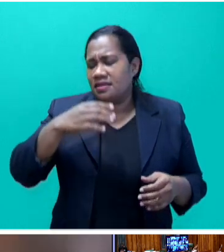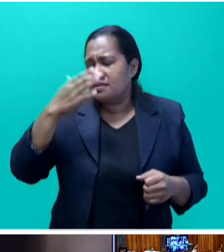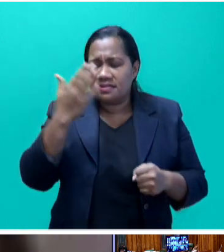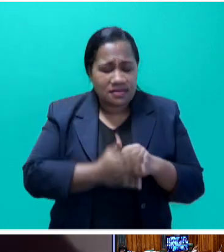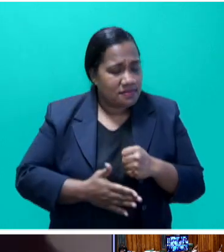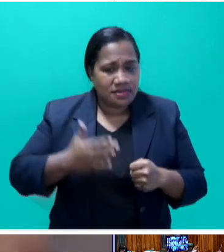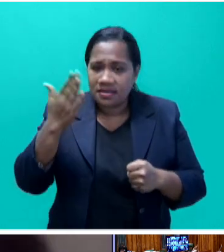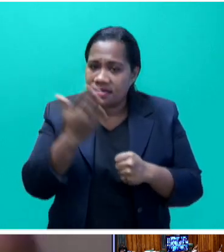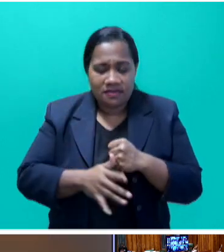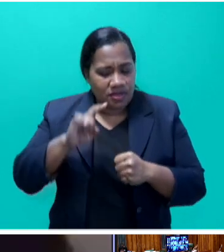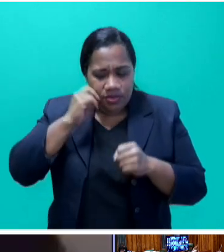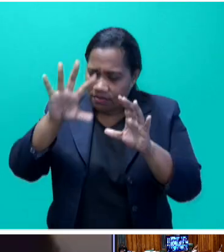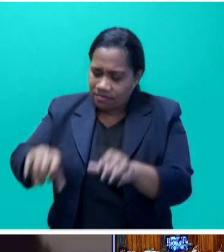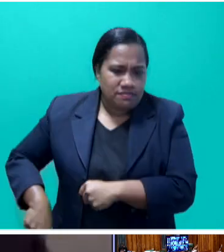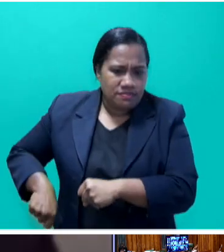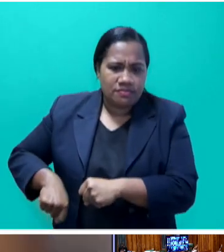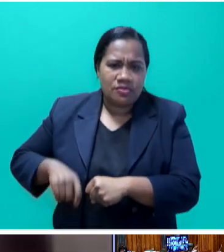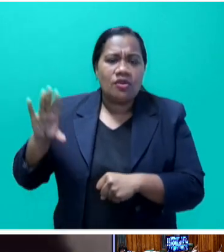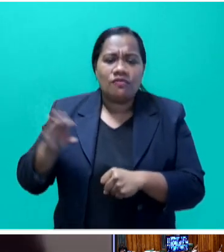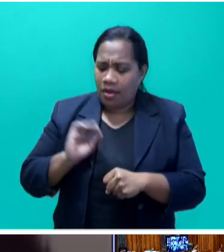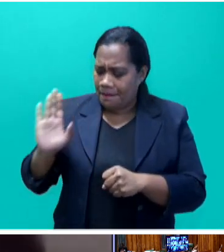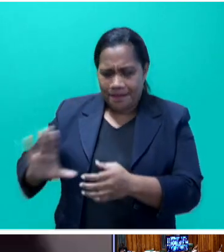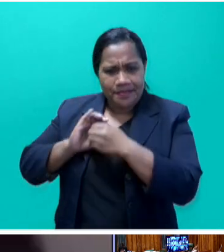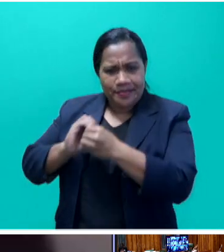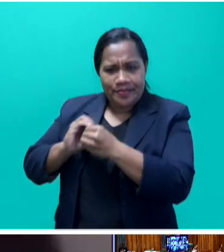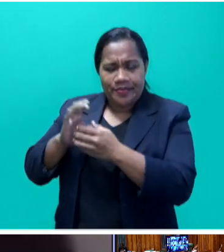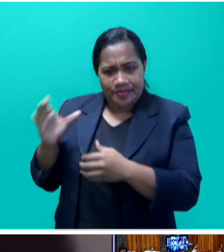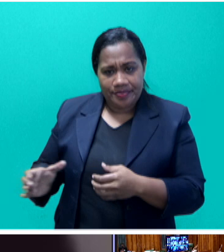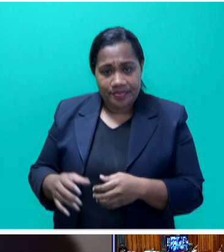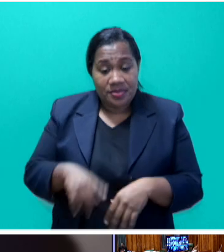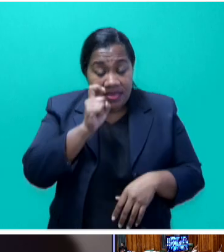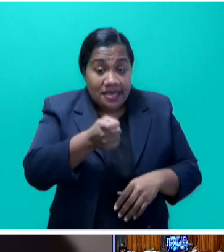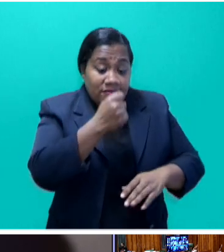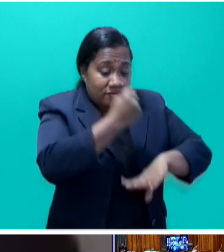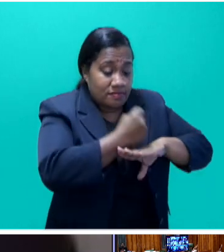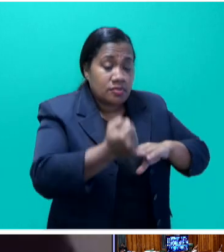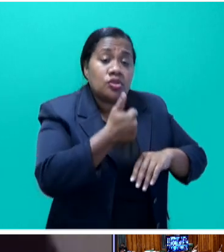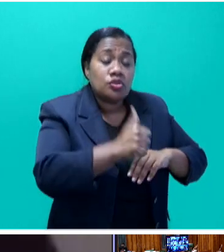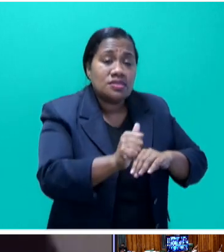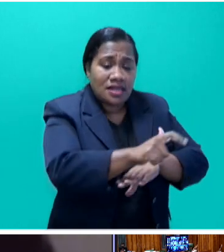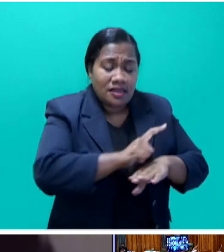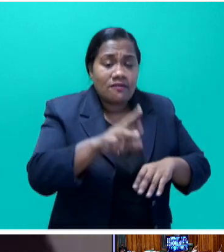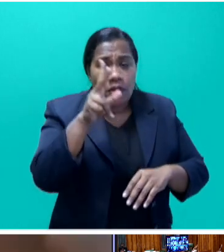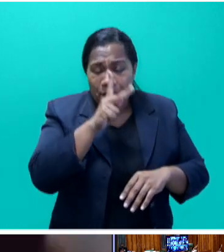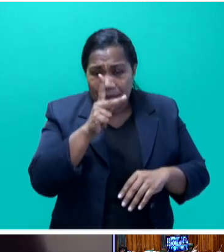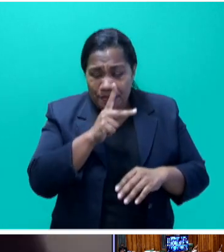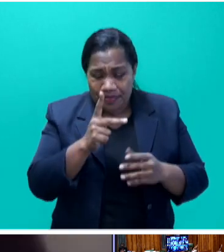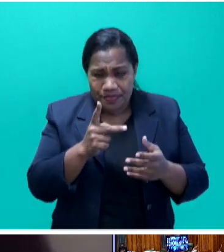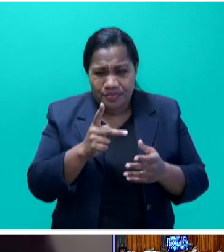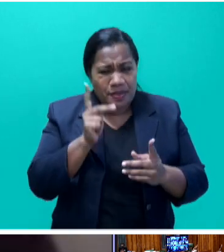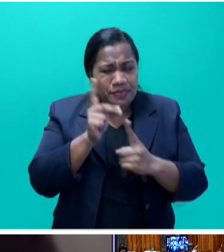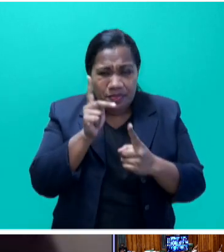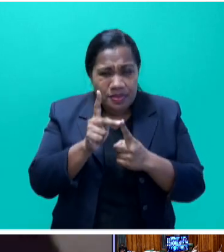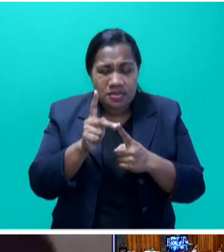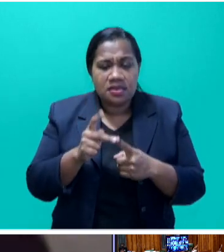ever be taken away from the customary owners. Even if the government uses the land for public purposes and pays compensation, when the land